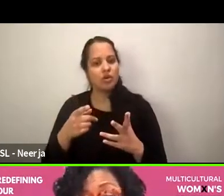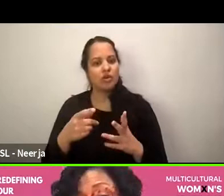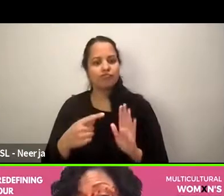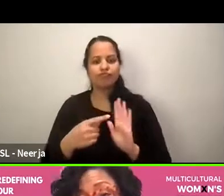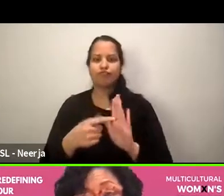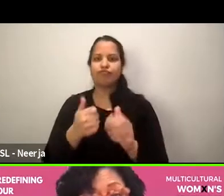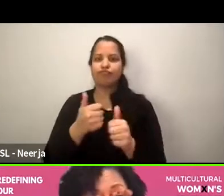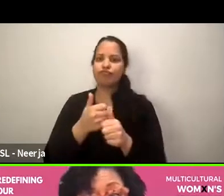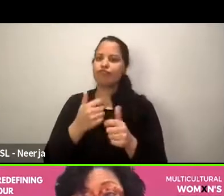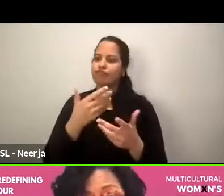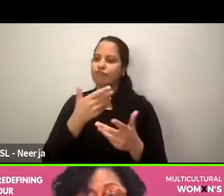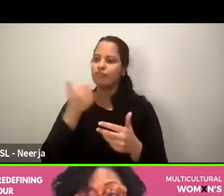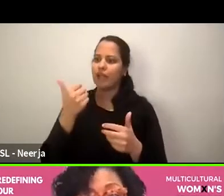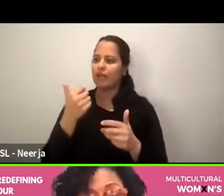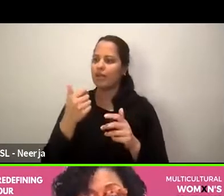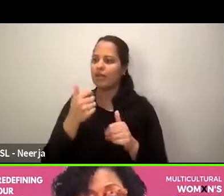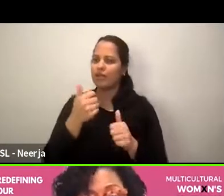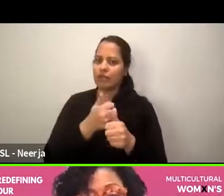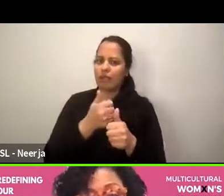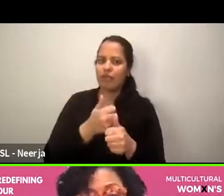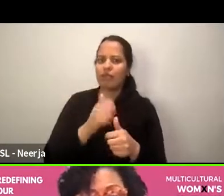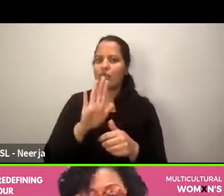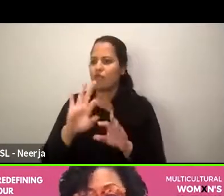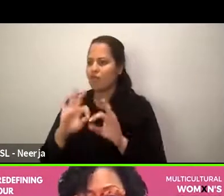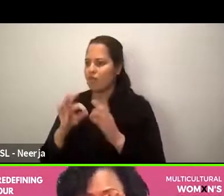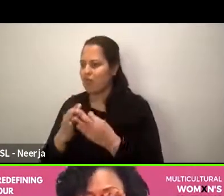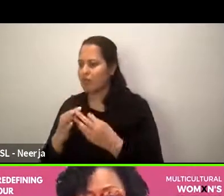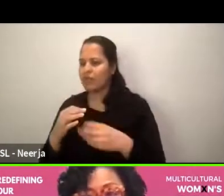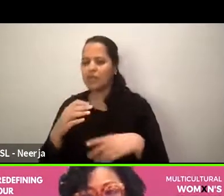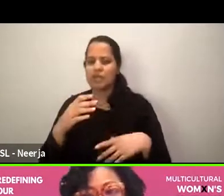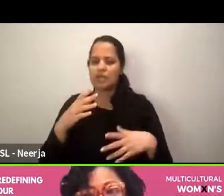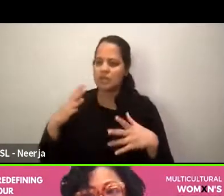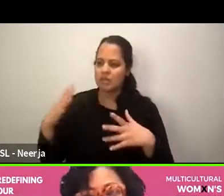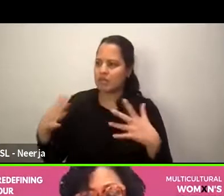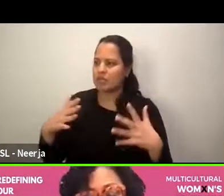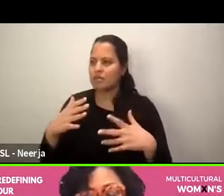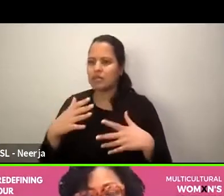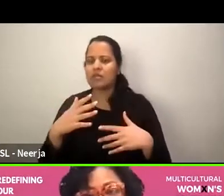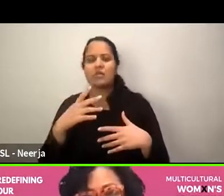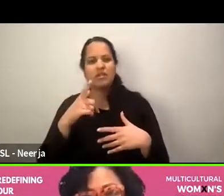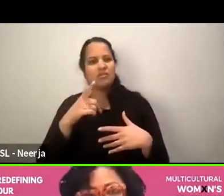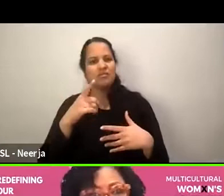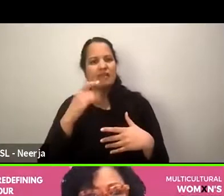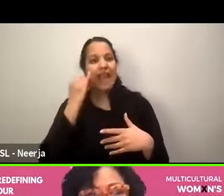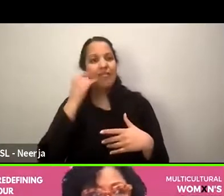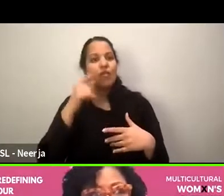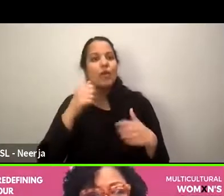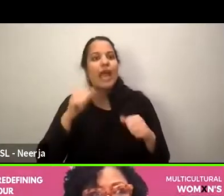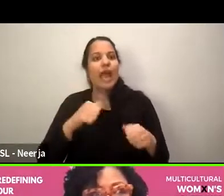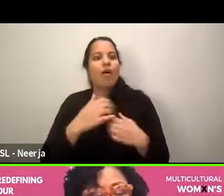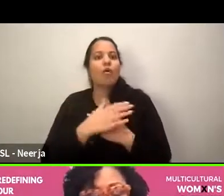and for your 9 to 5. When you are well rested and mentally